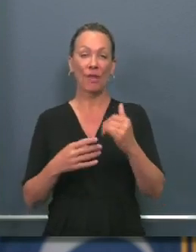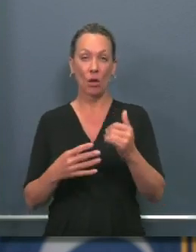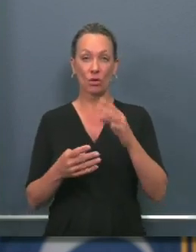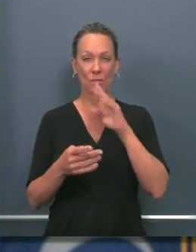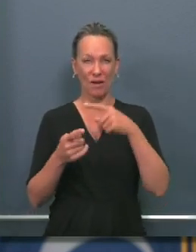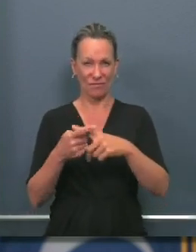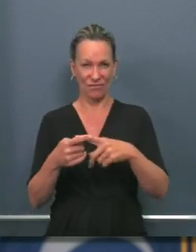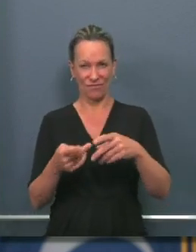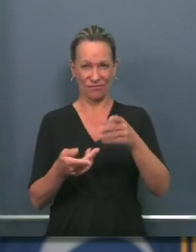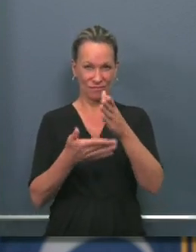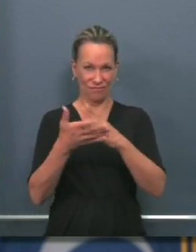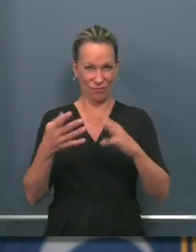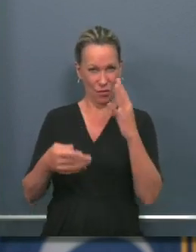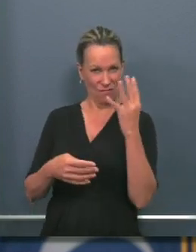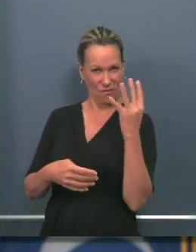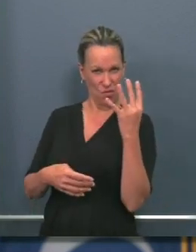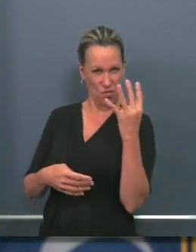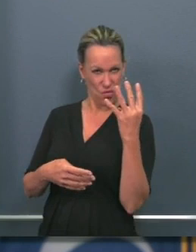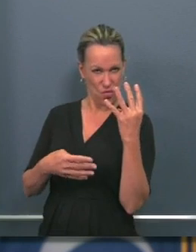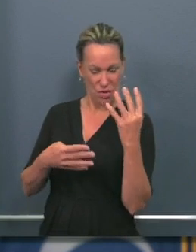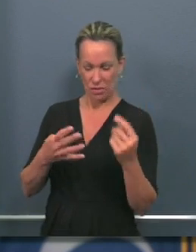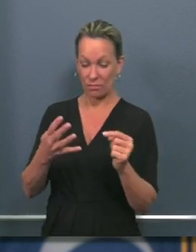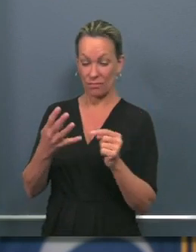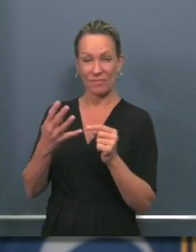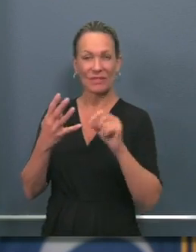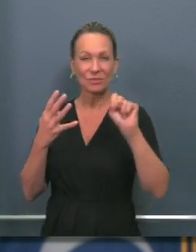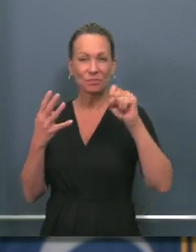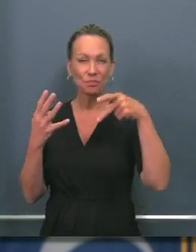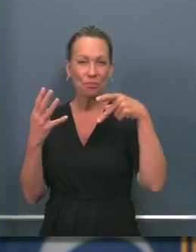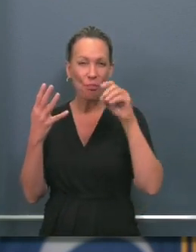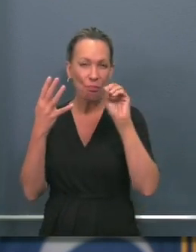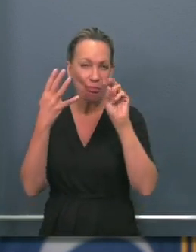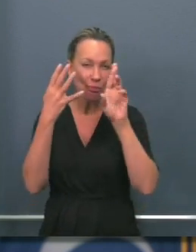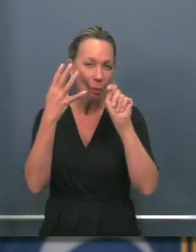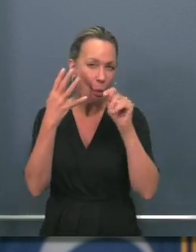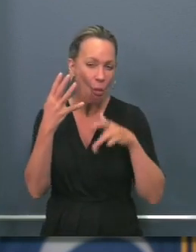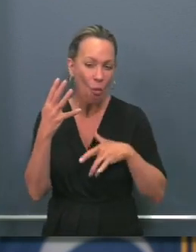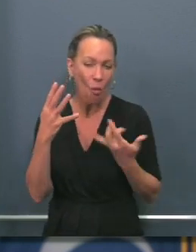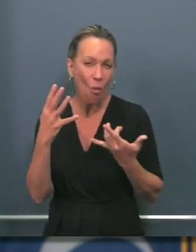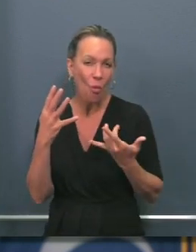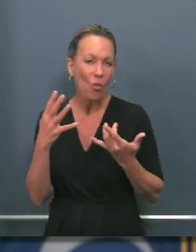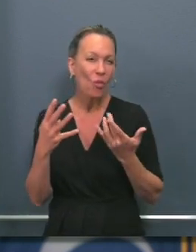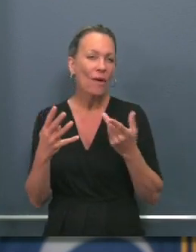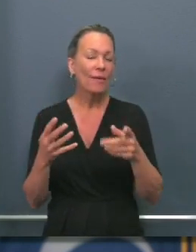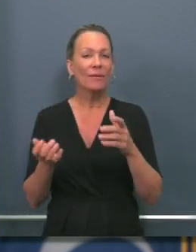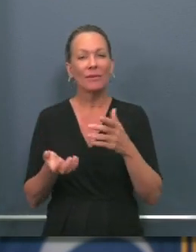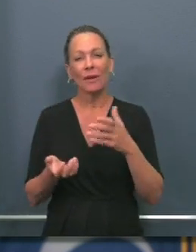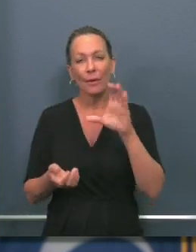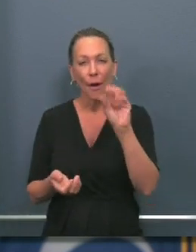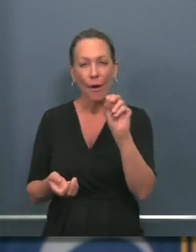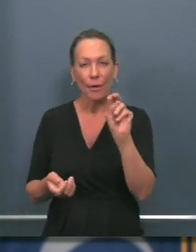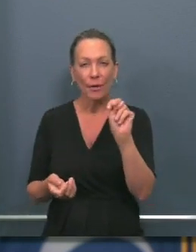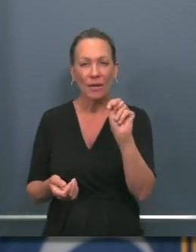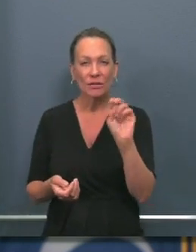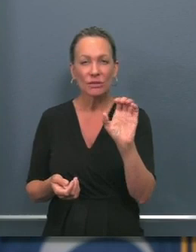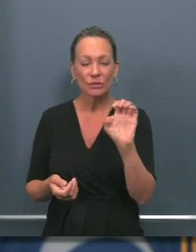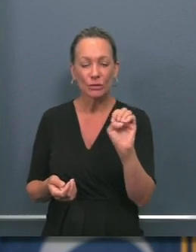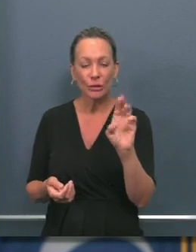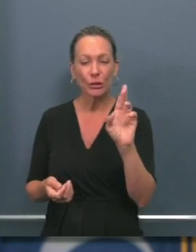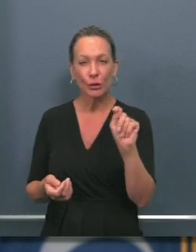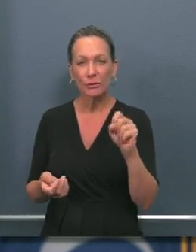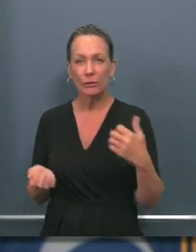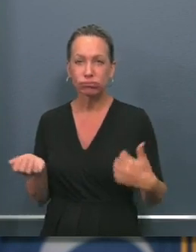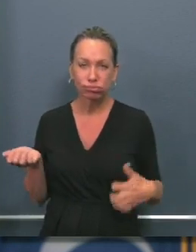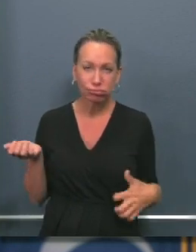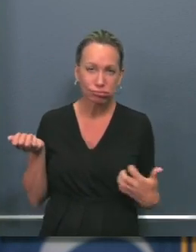We are not there yet. And the state will hold the line in terms of those larger venues, but begin, as